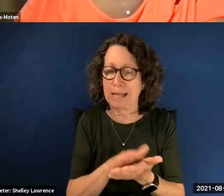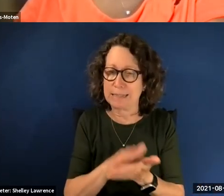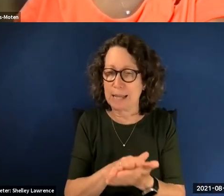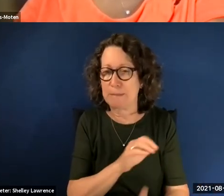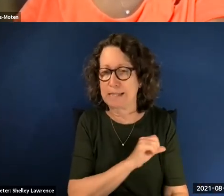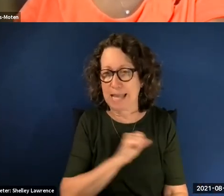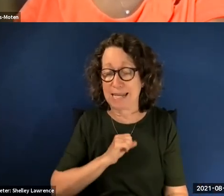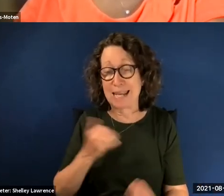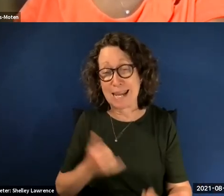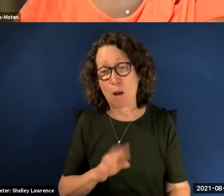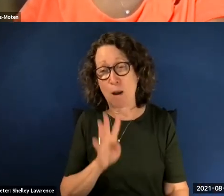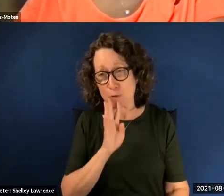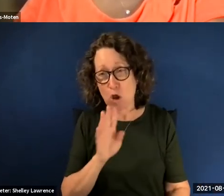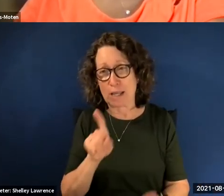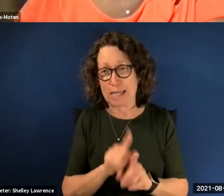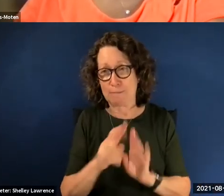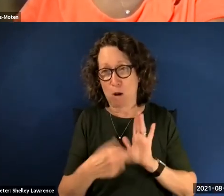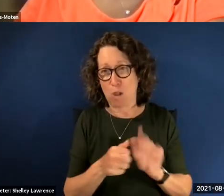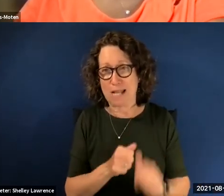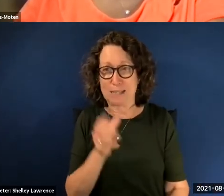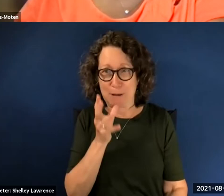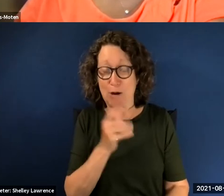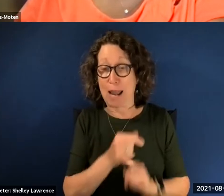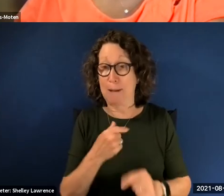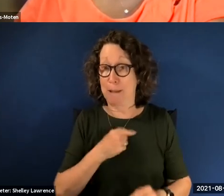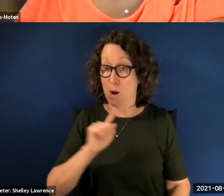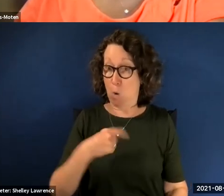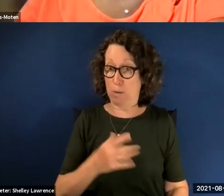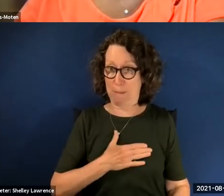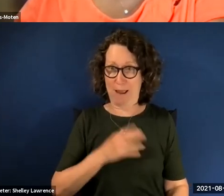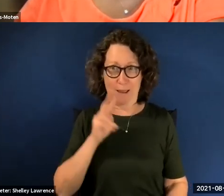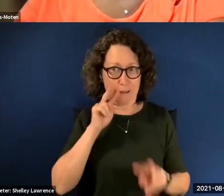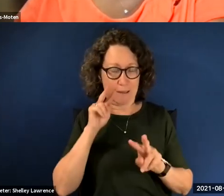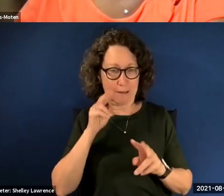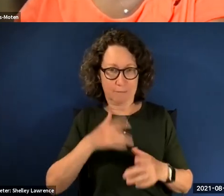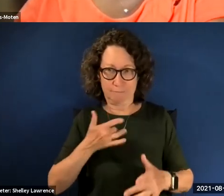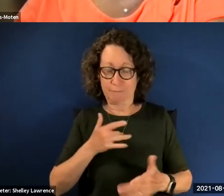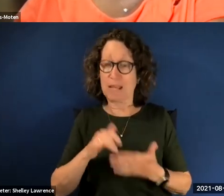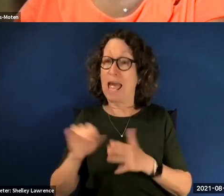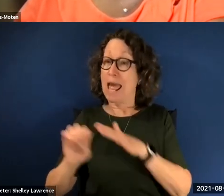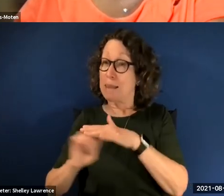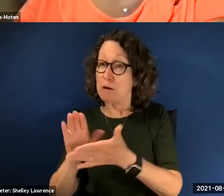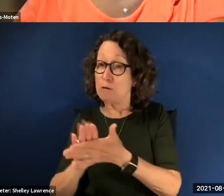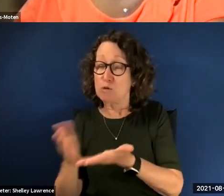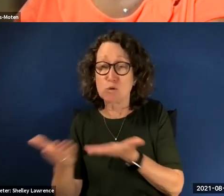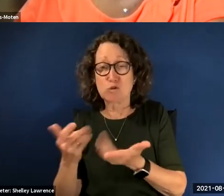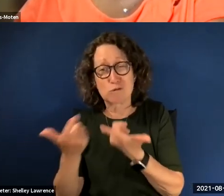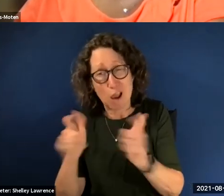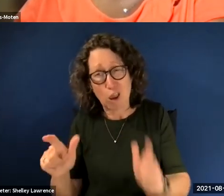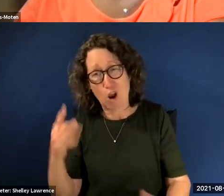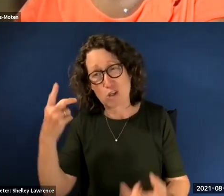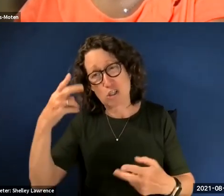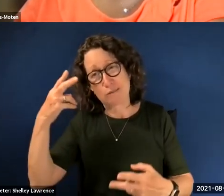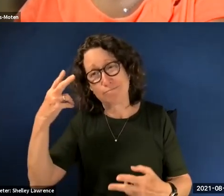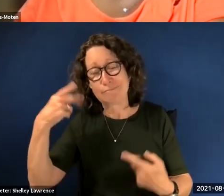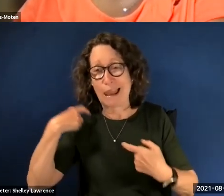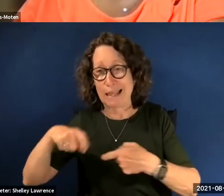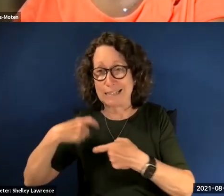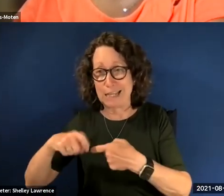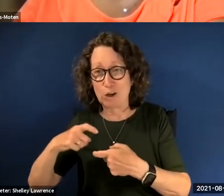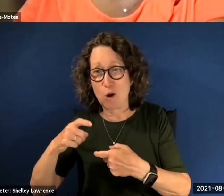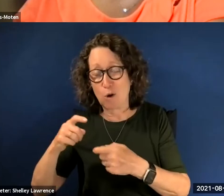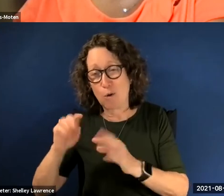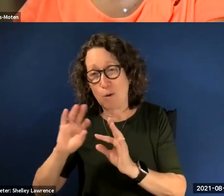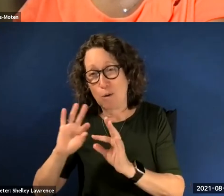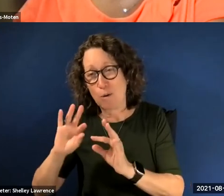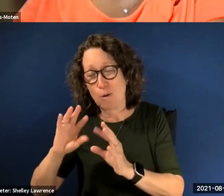speaking solely as a parent, and my views are my own. As I know you know, the elementary school serves a large Latino population. In addition,